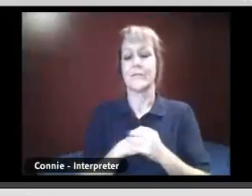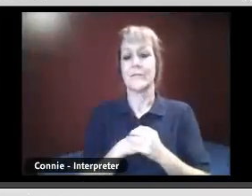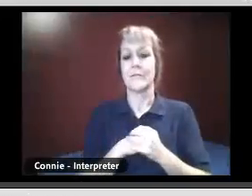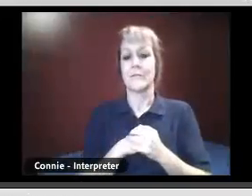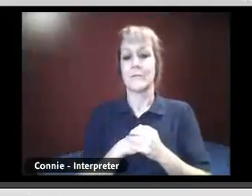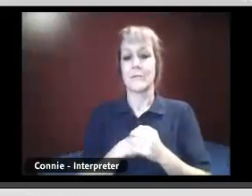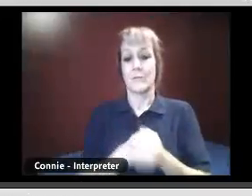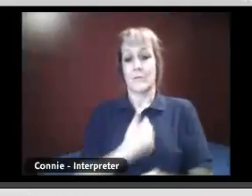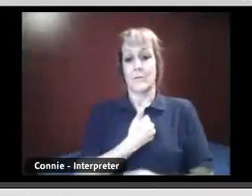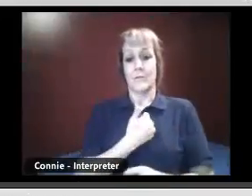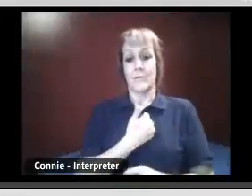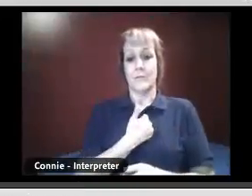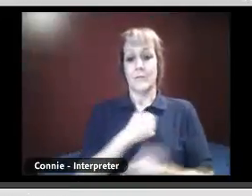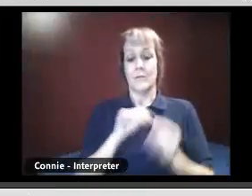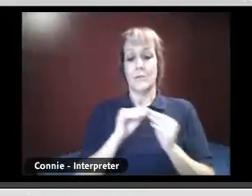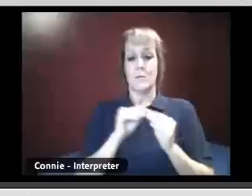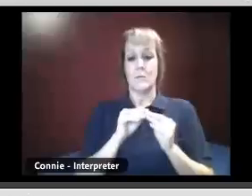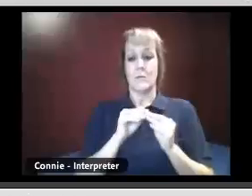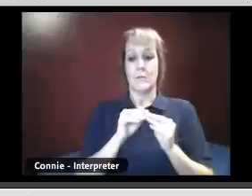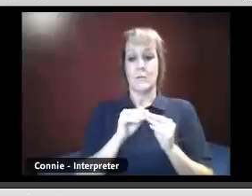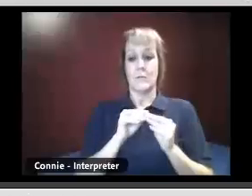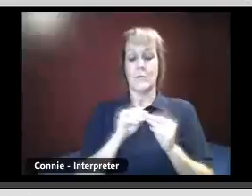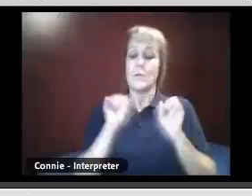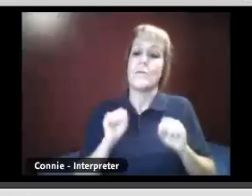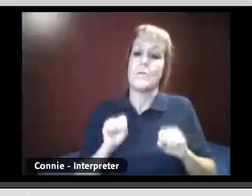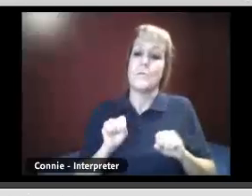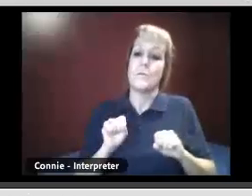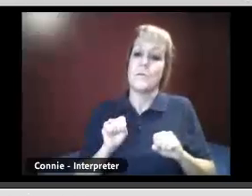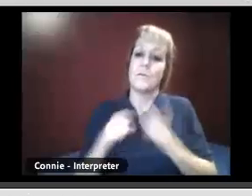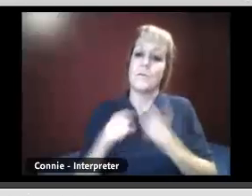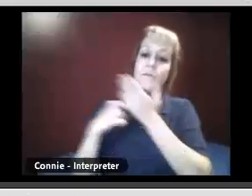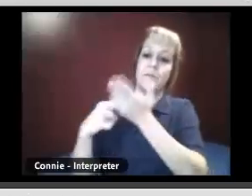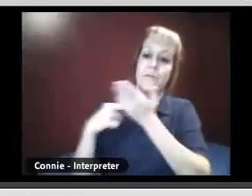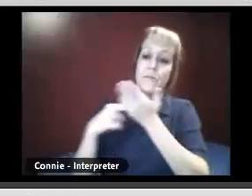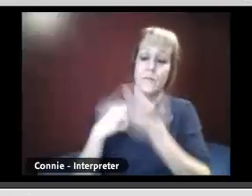ourselves even have the conversation, because